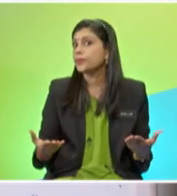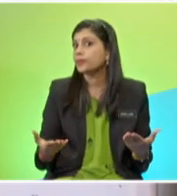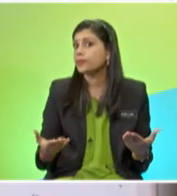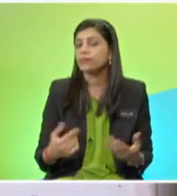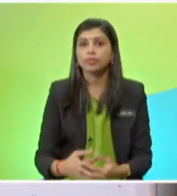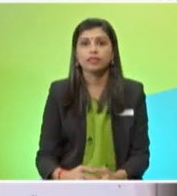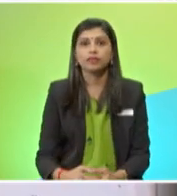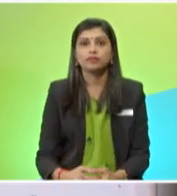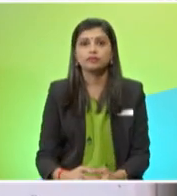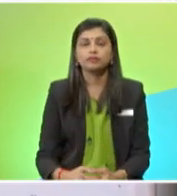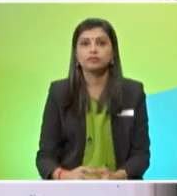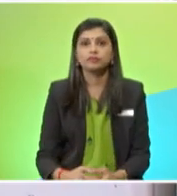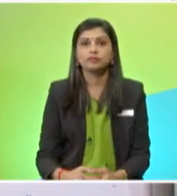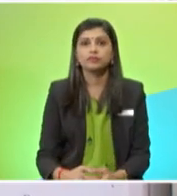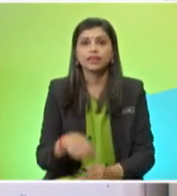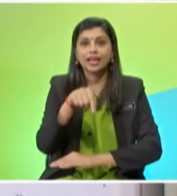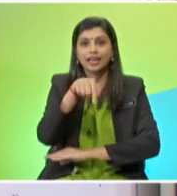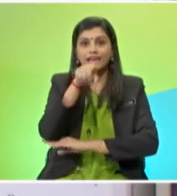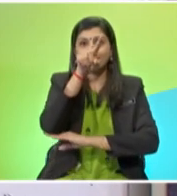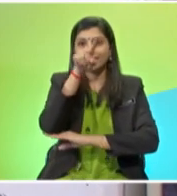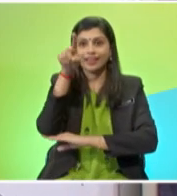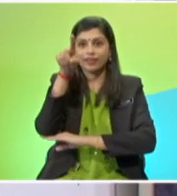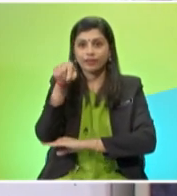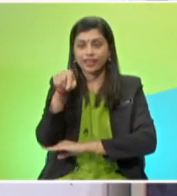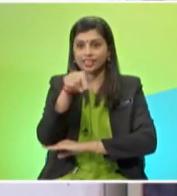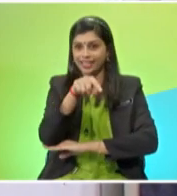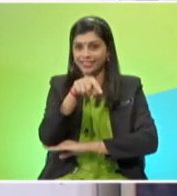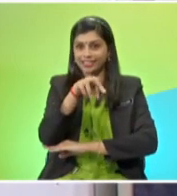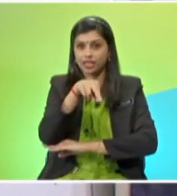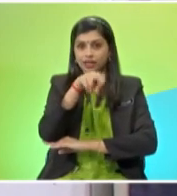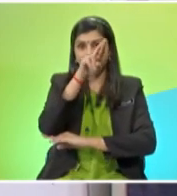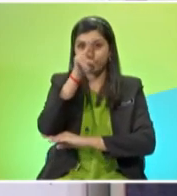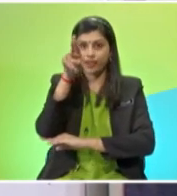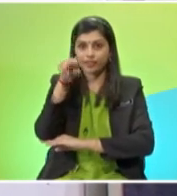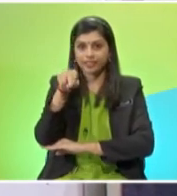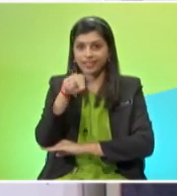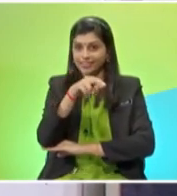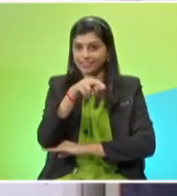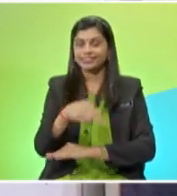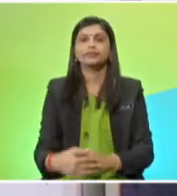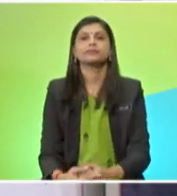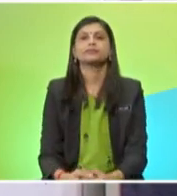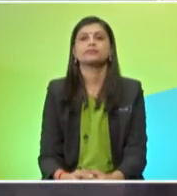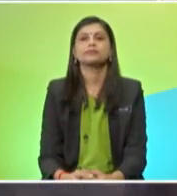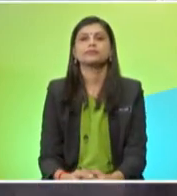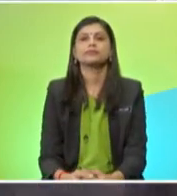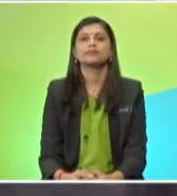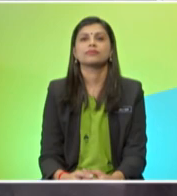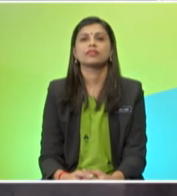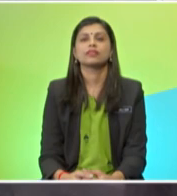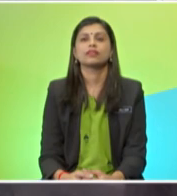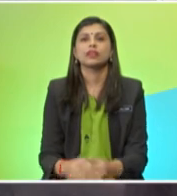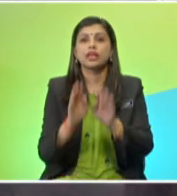a rectangle. Is yes, that right? Yes, it's a rectangle shape. Okay. It's a rectangle shape